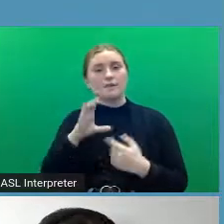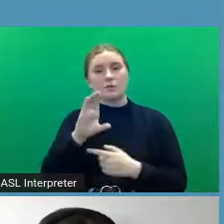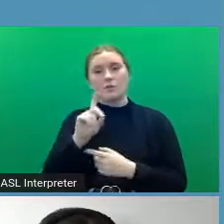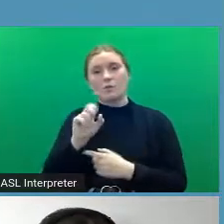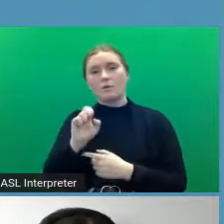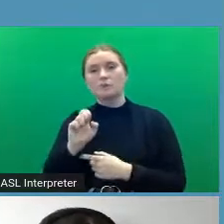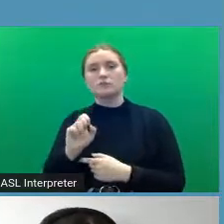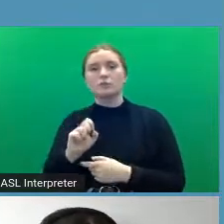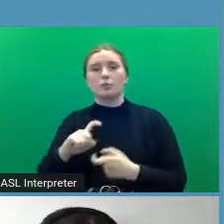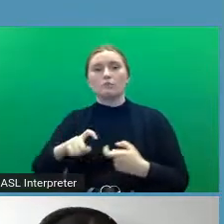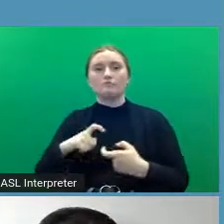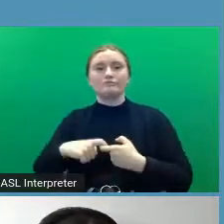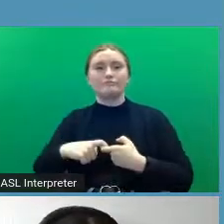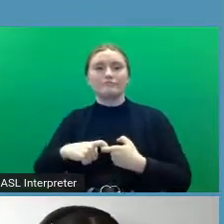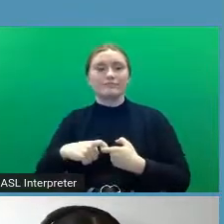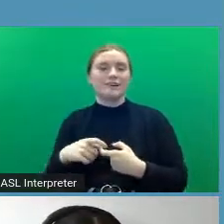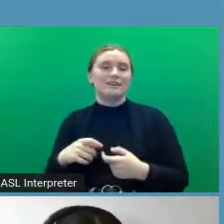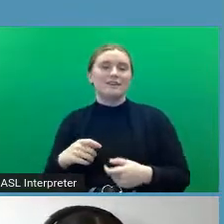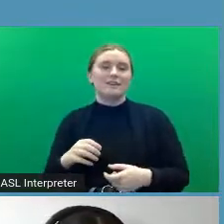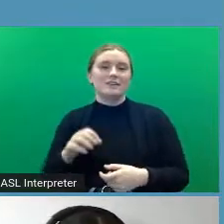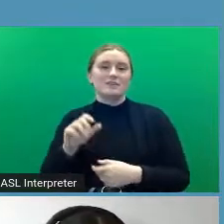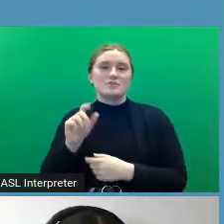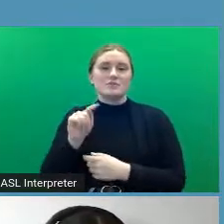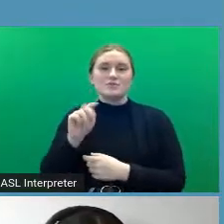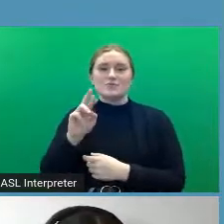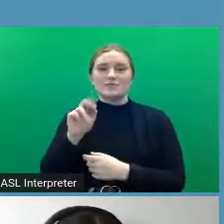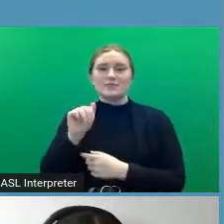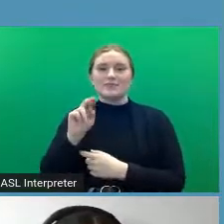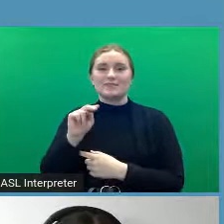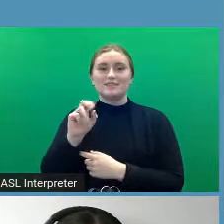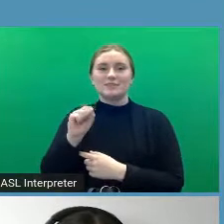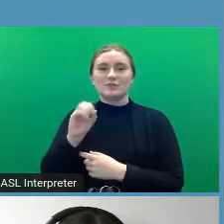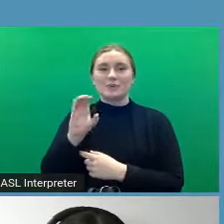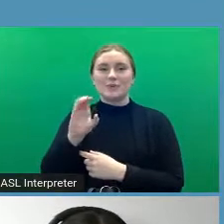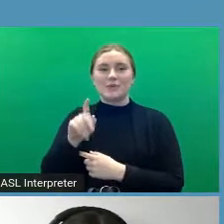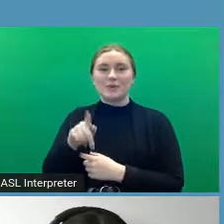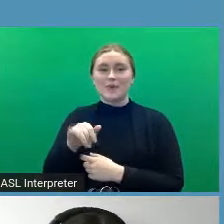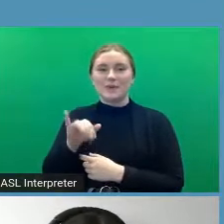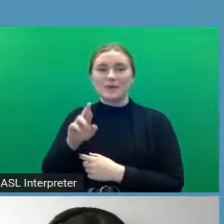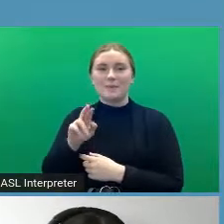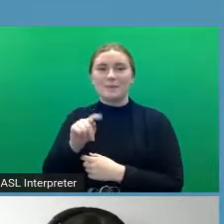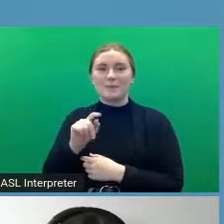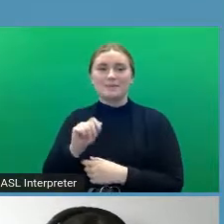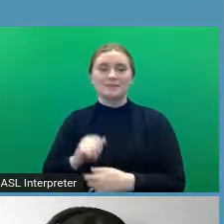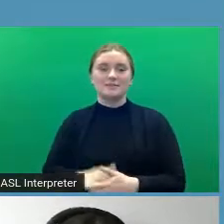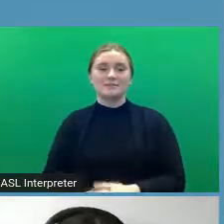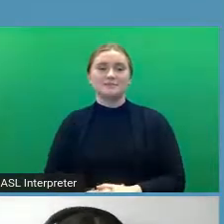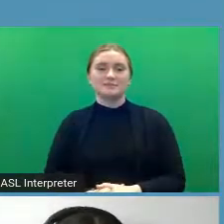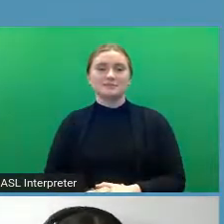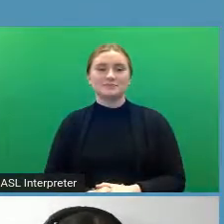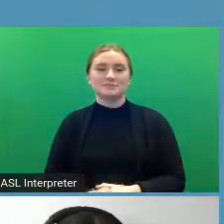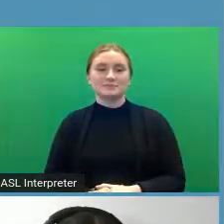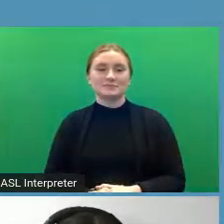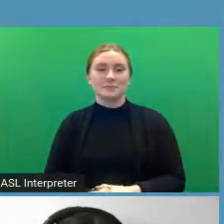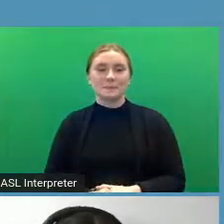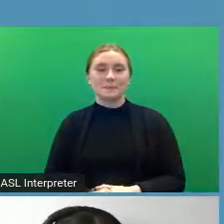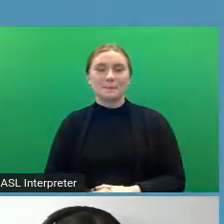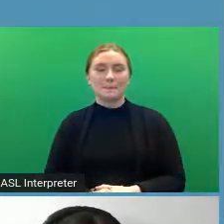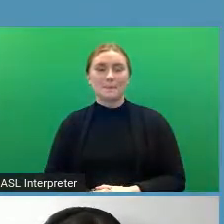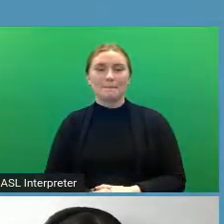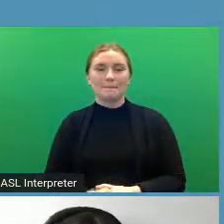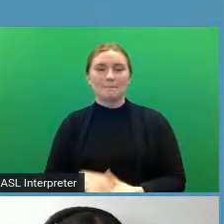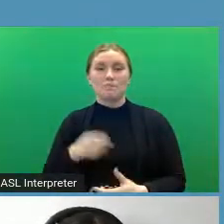fragments of the transcript that have been converted into captions. And so developing a closed caption file can be done with YouTube, Otter